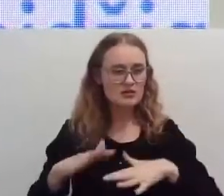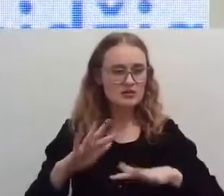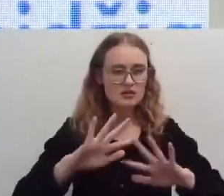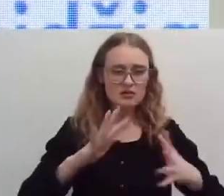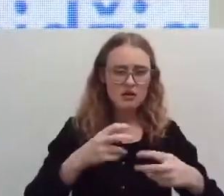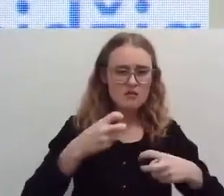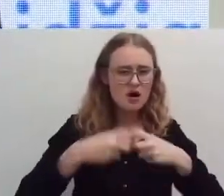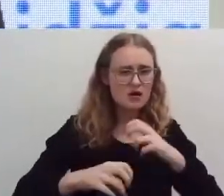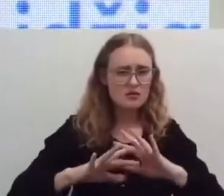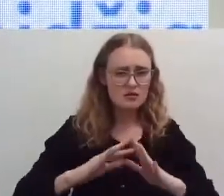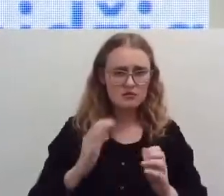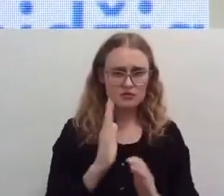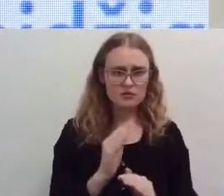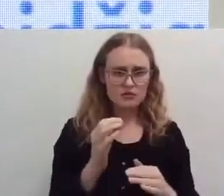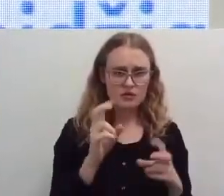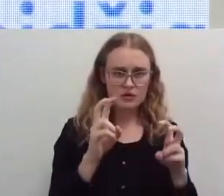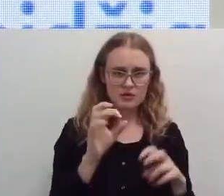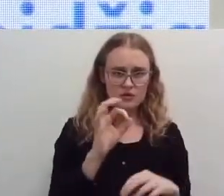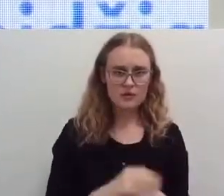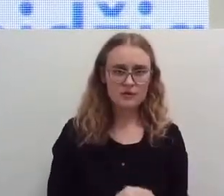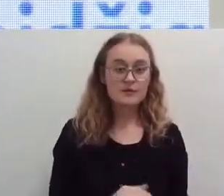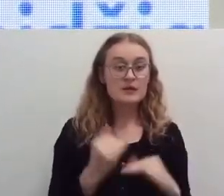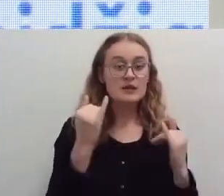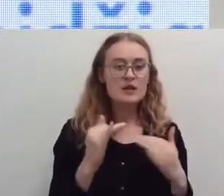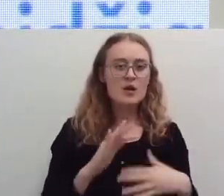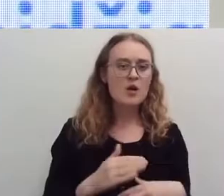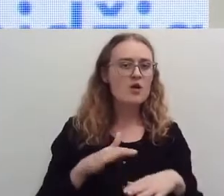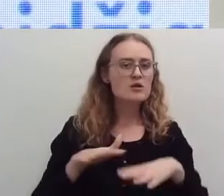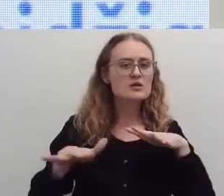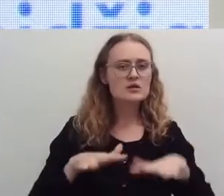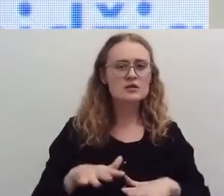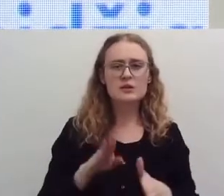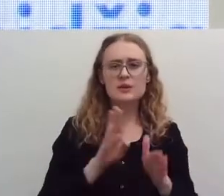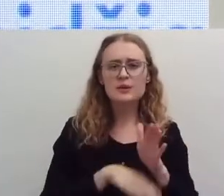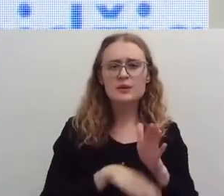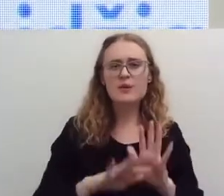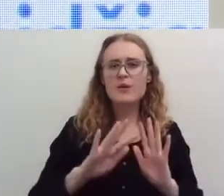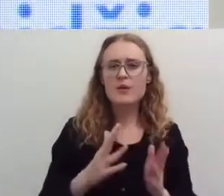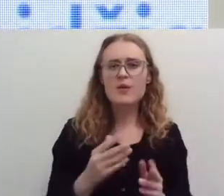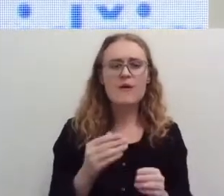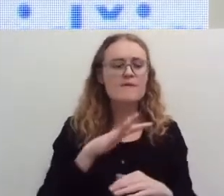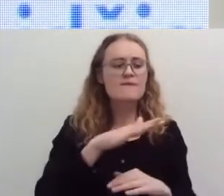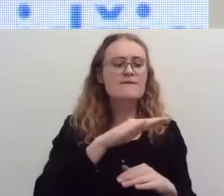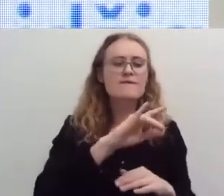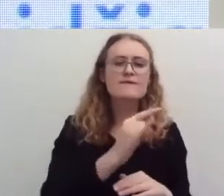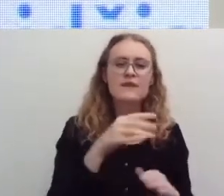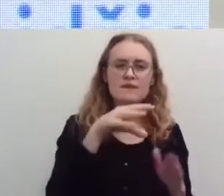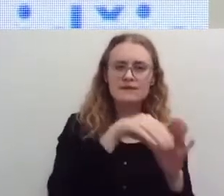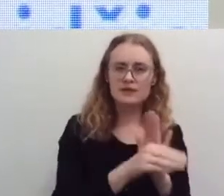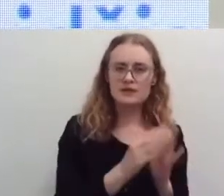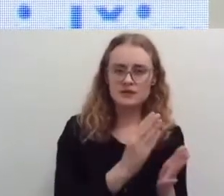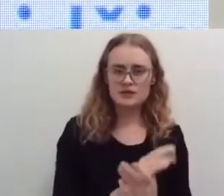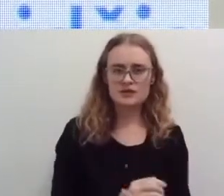vulnerable situations specifically. And without further ado, let me introduce you to our today's wonderful discussion moderator, Tuve